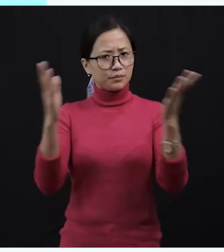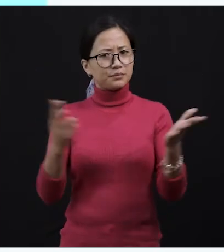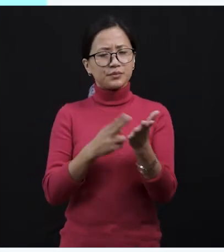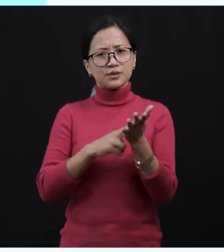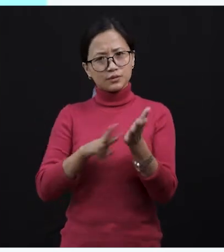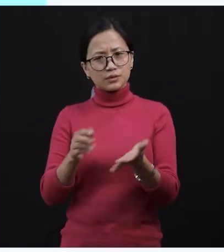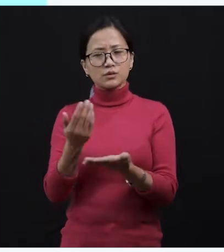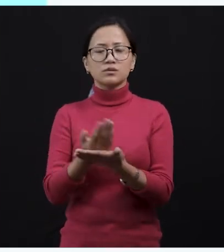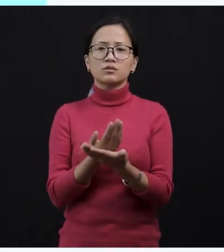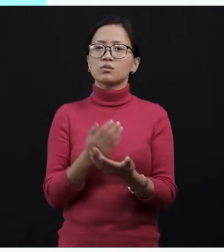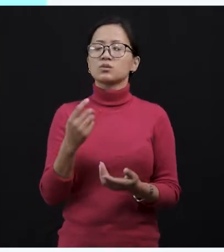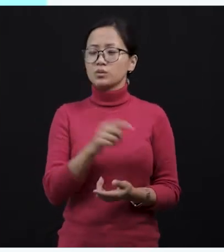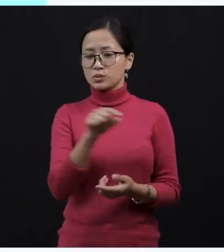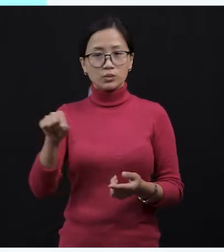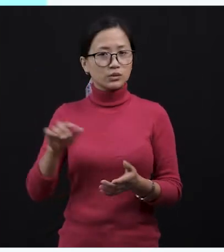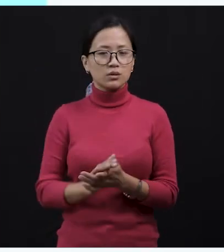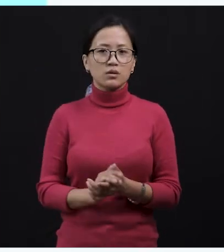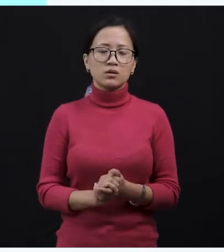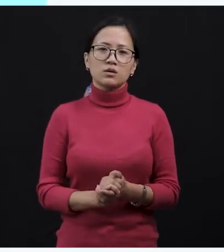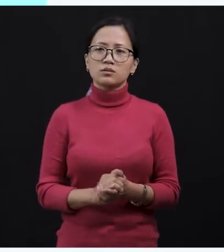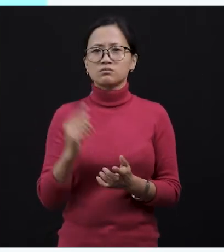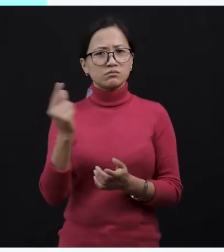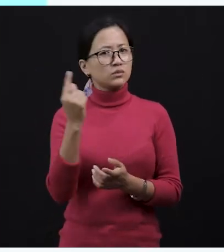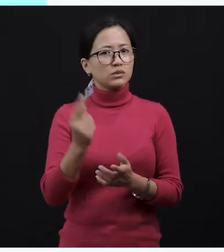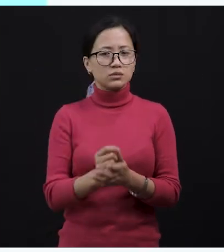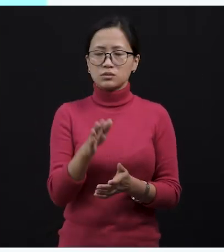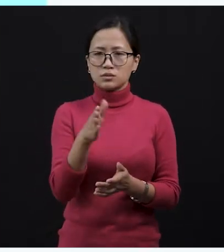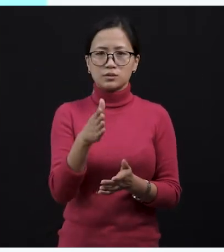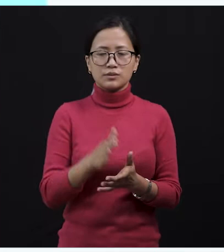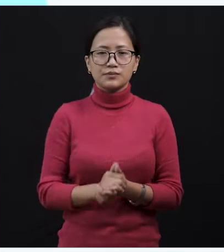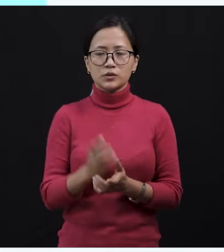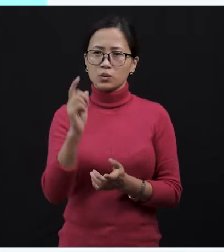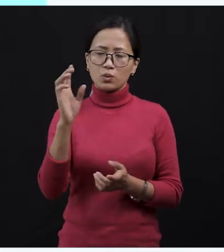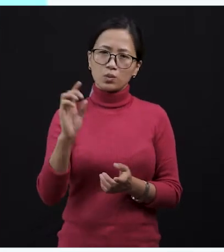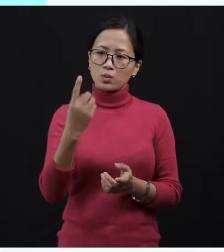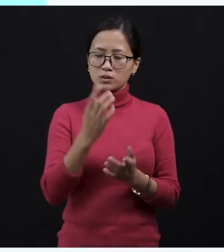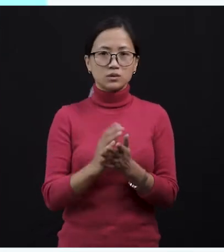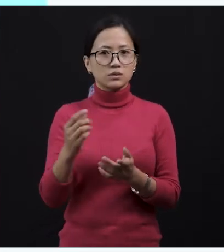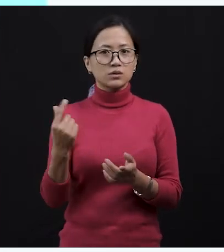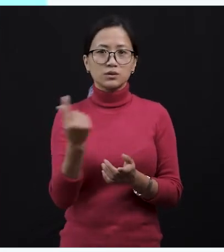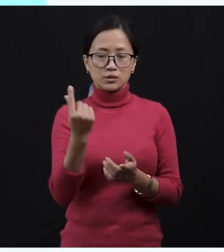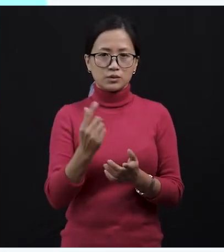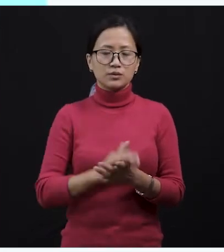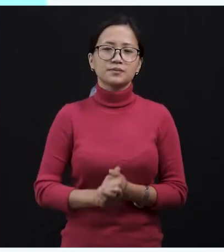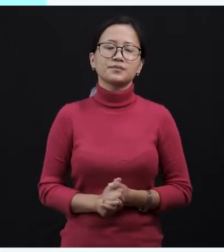which are non-renewable, which cannot be reproduced. So we should use it